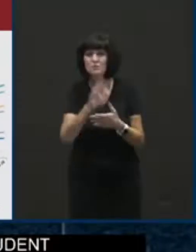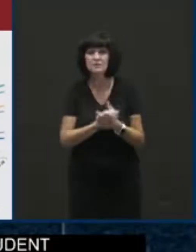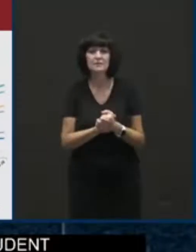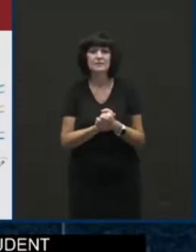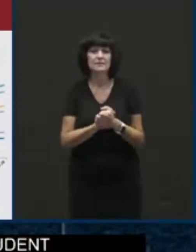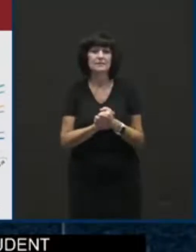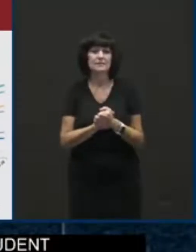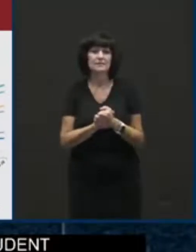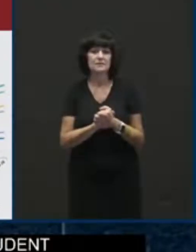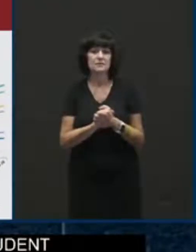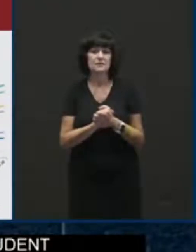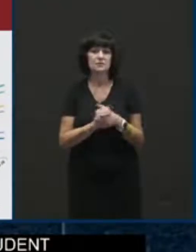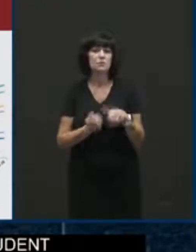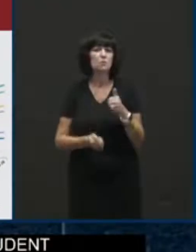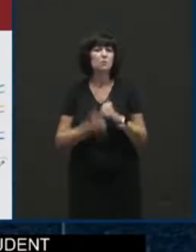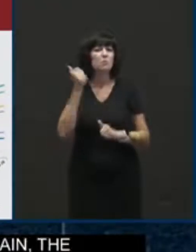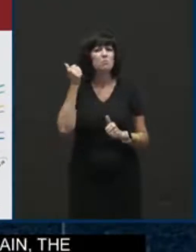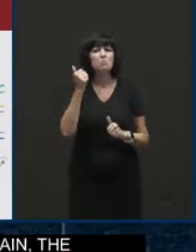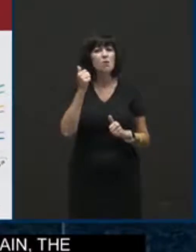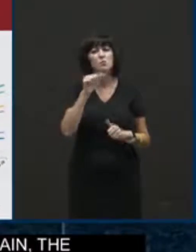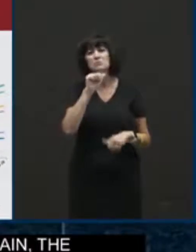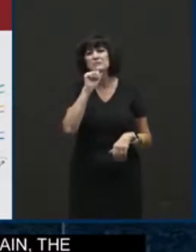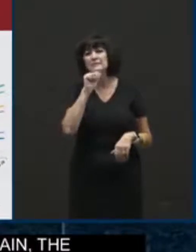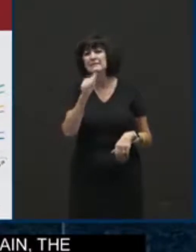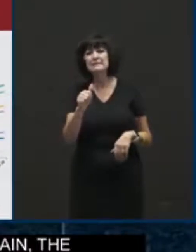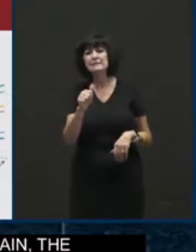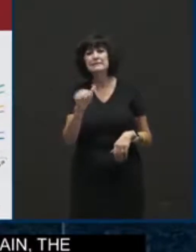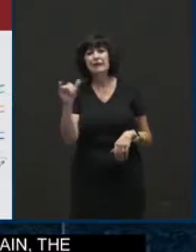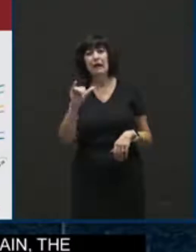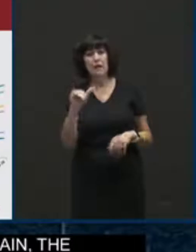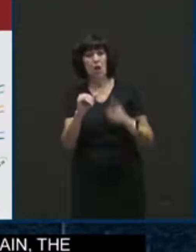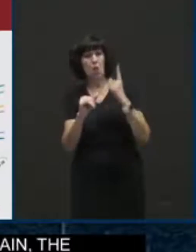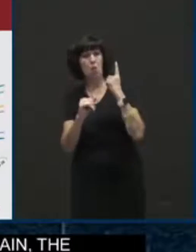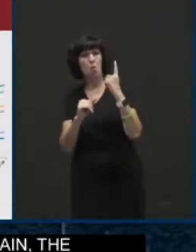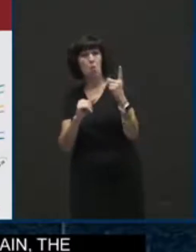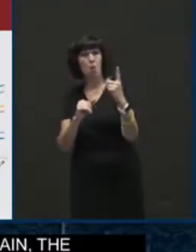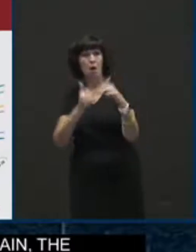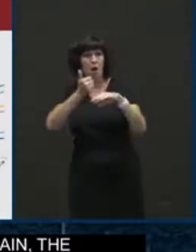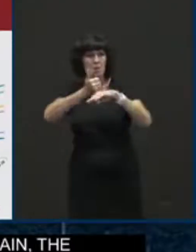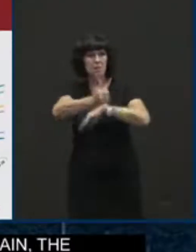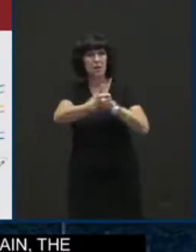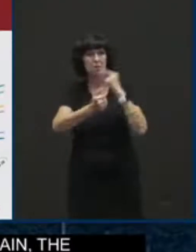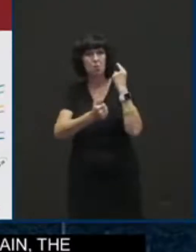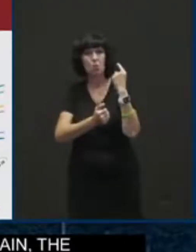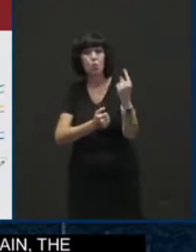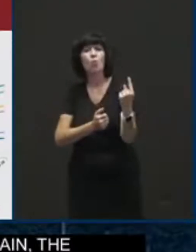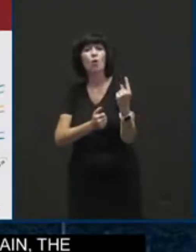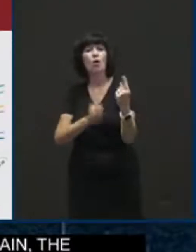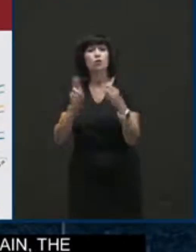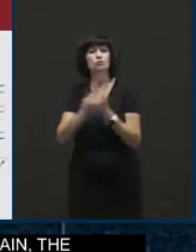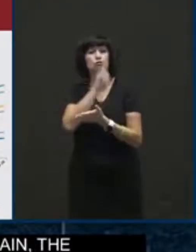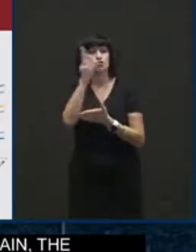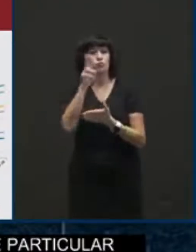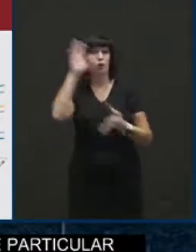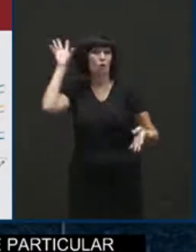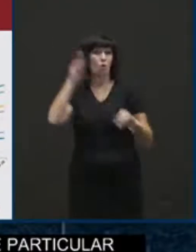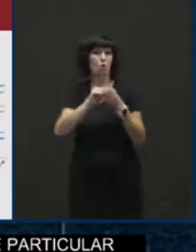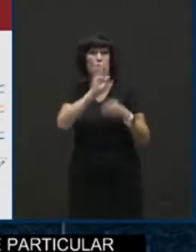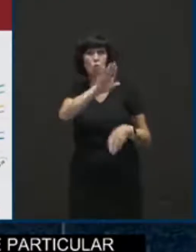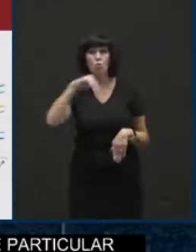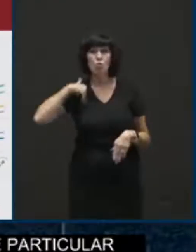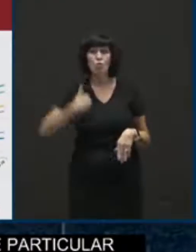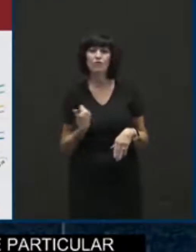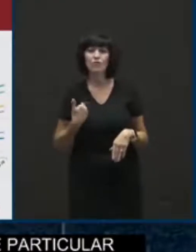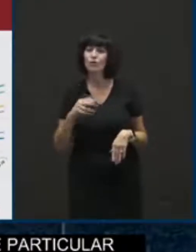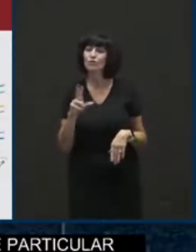mostly not any one particular party specifically that we've seen through the contact tracers or heard from our contact tracers, but